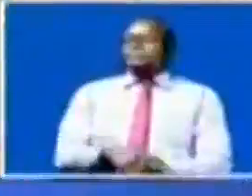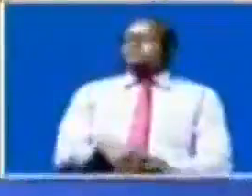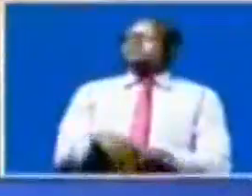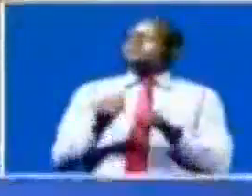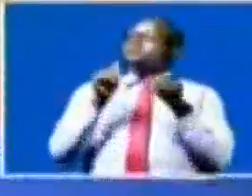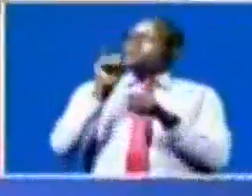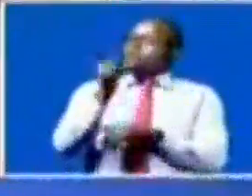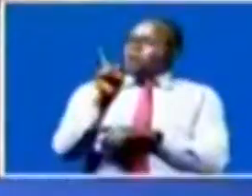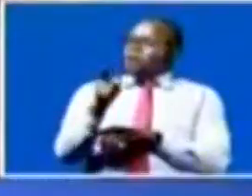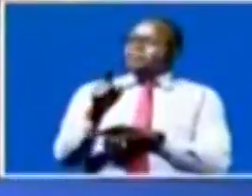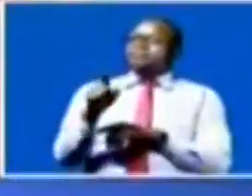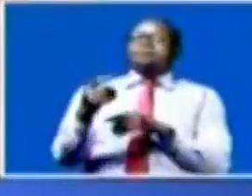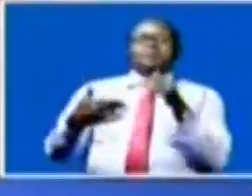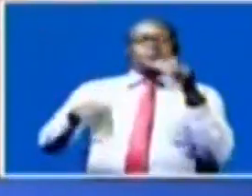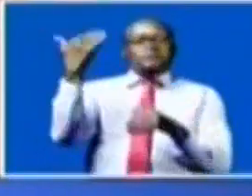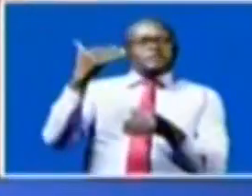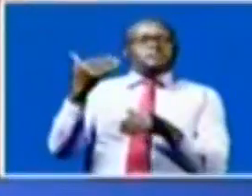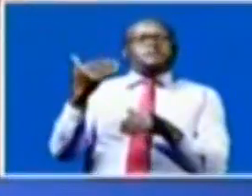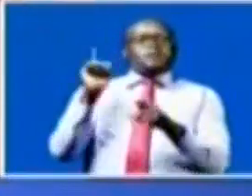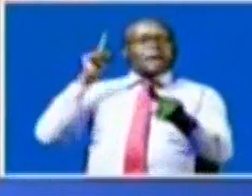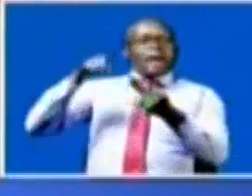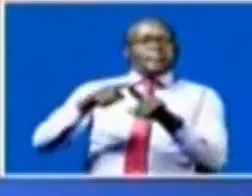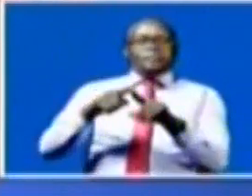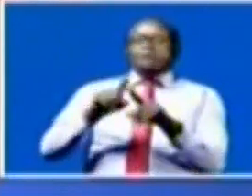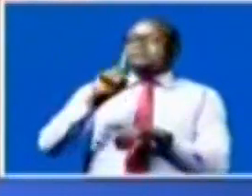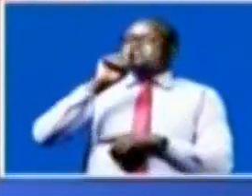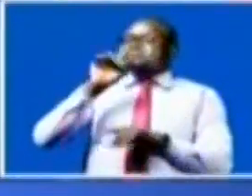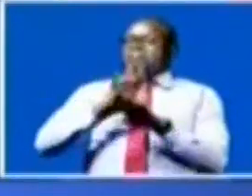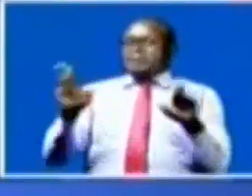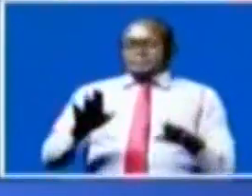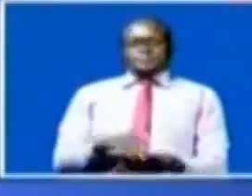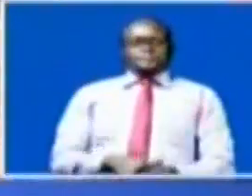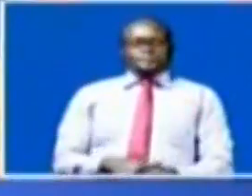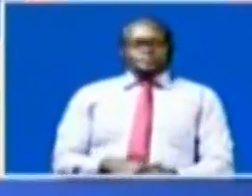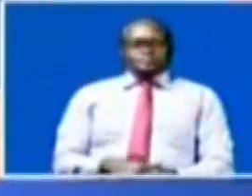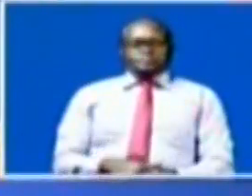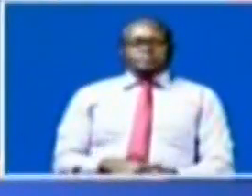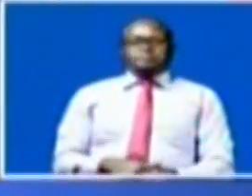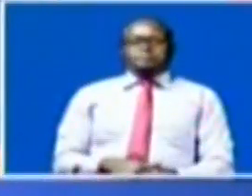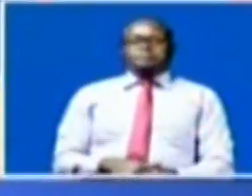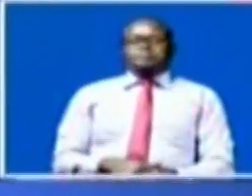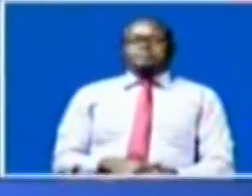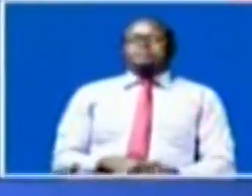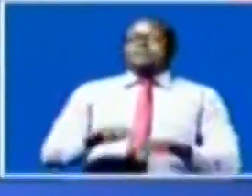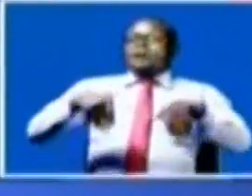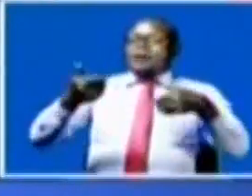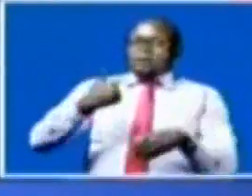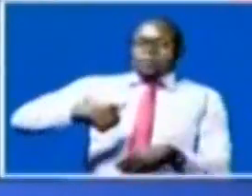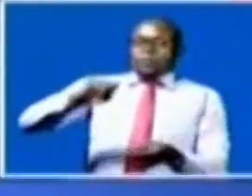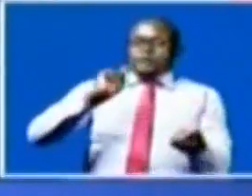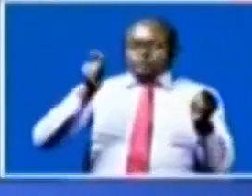notice universities intent on making a kill through high number of students. The same way we